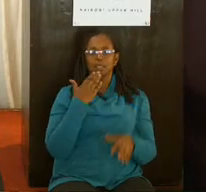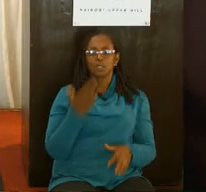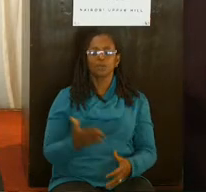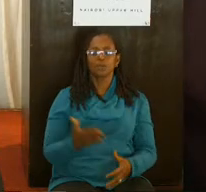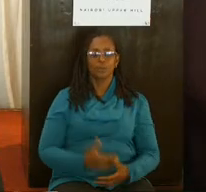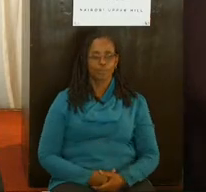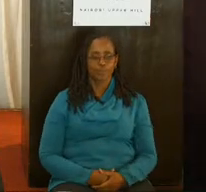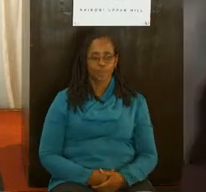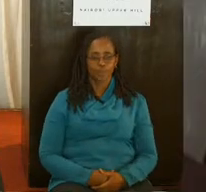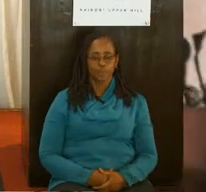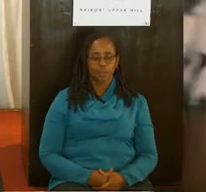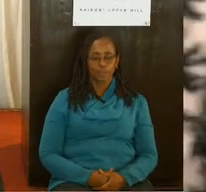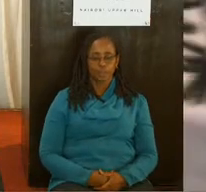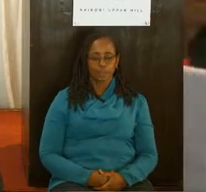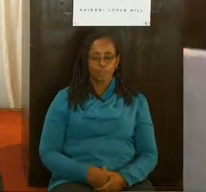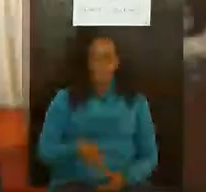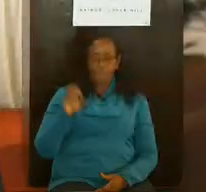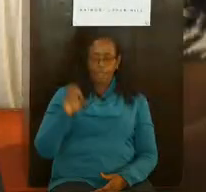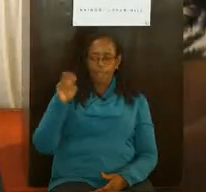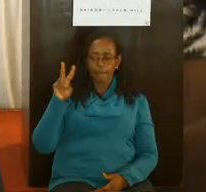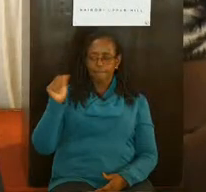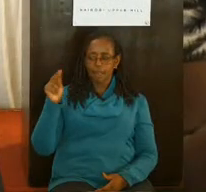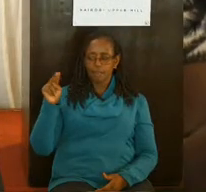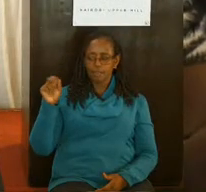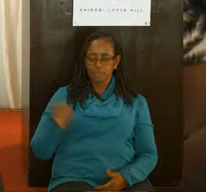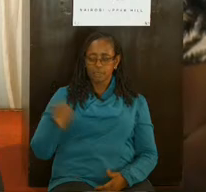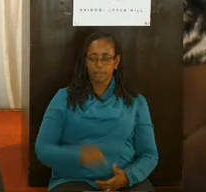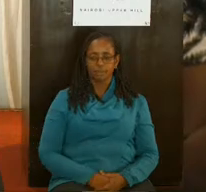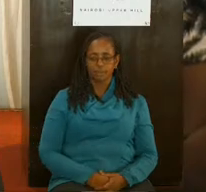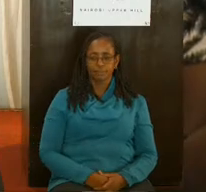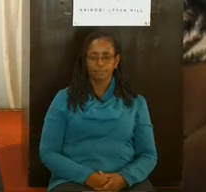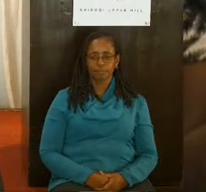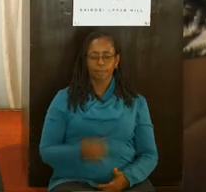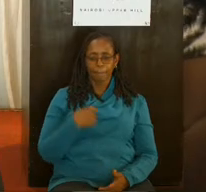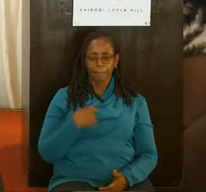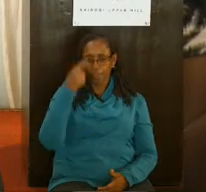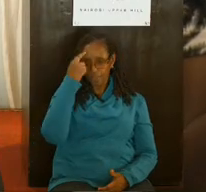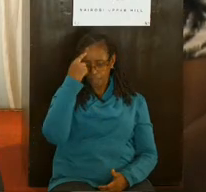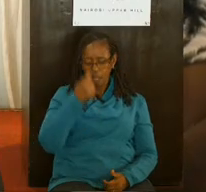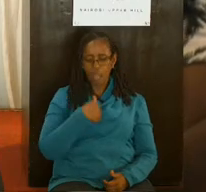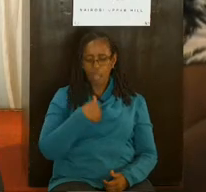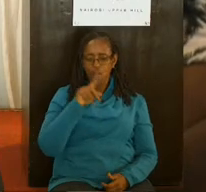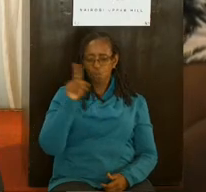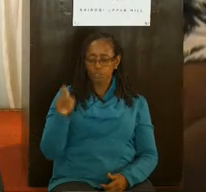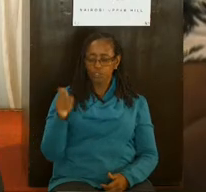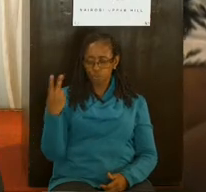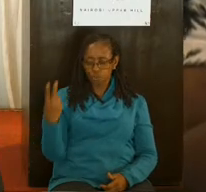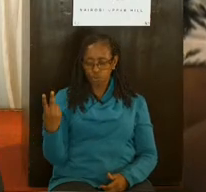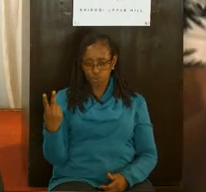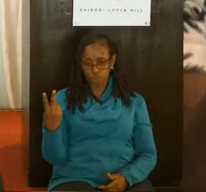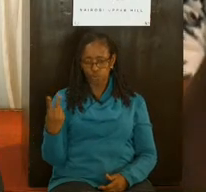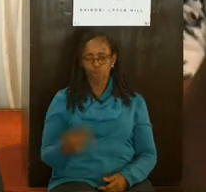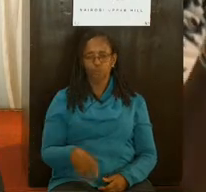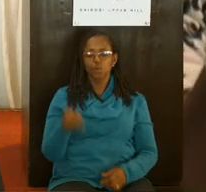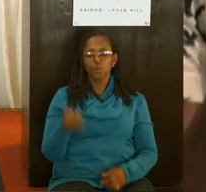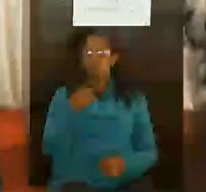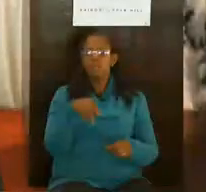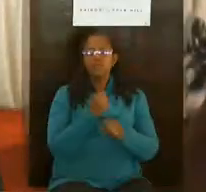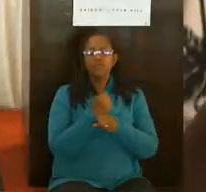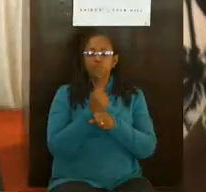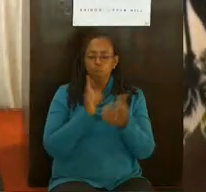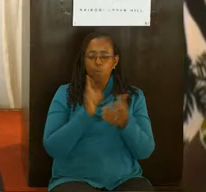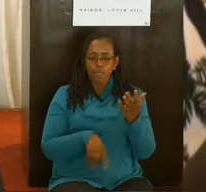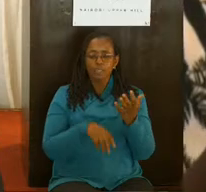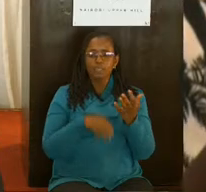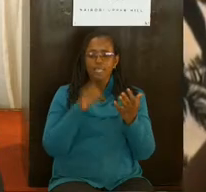you yes I think I had two questions the first question was uh what can we do if the